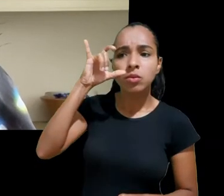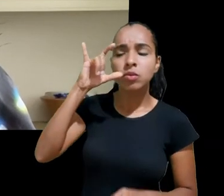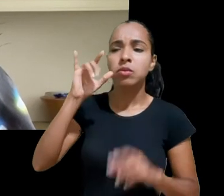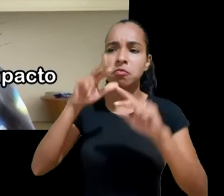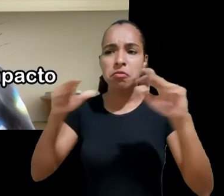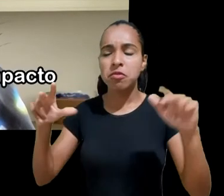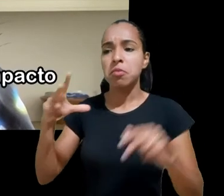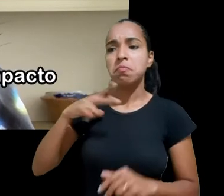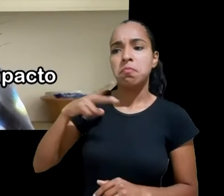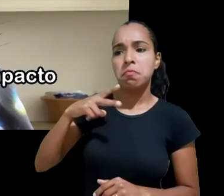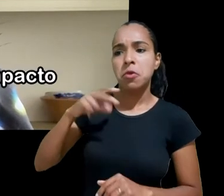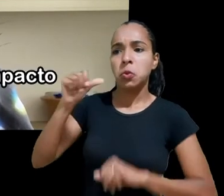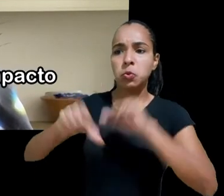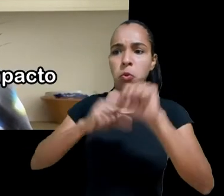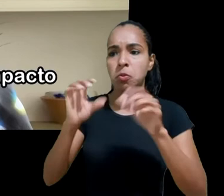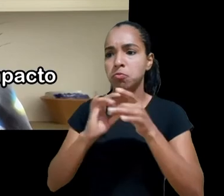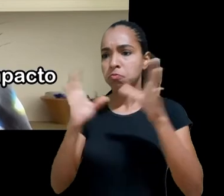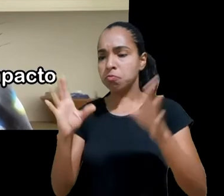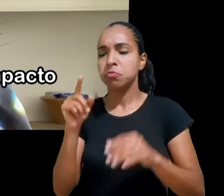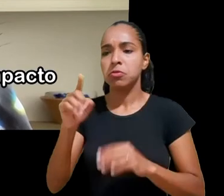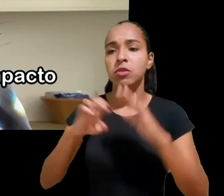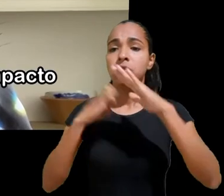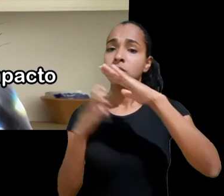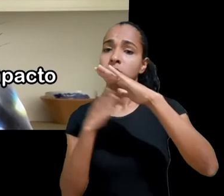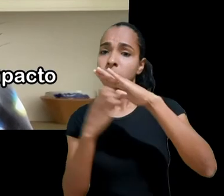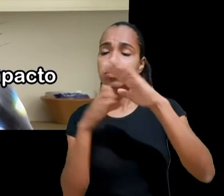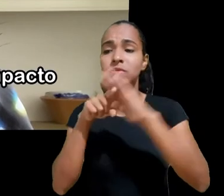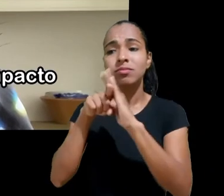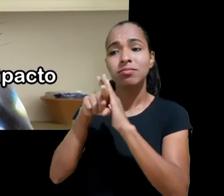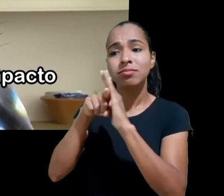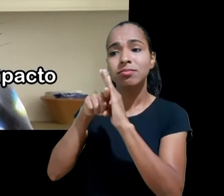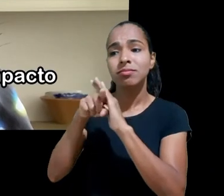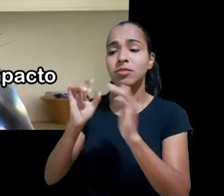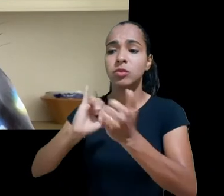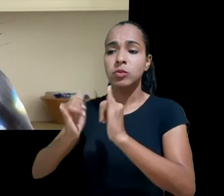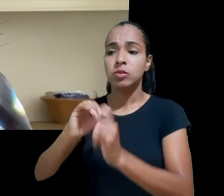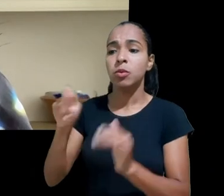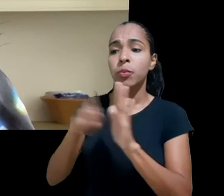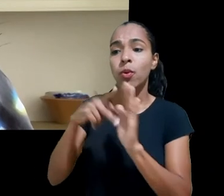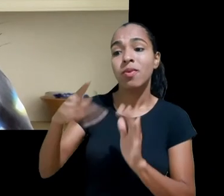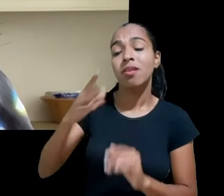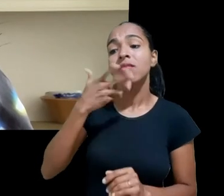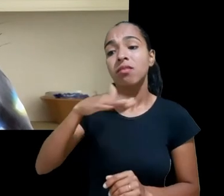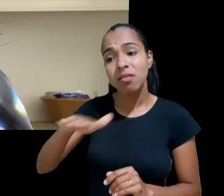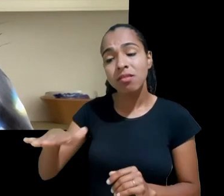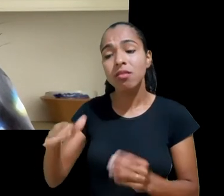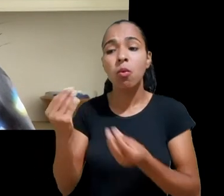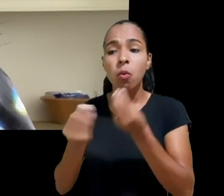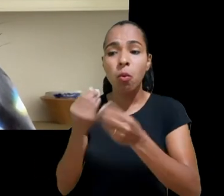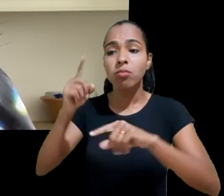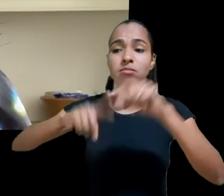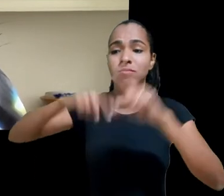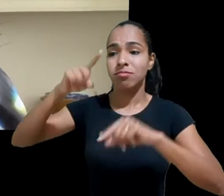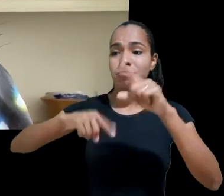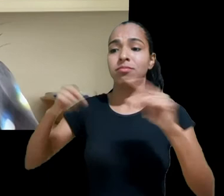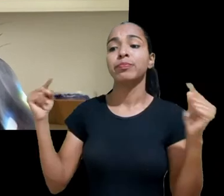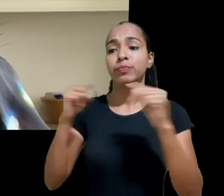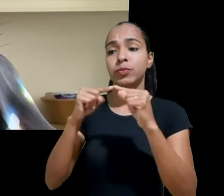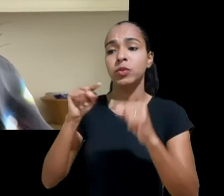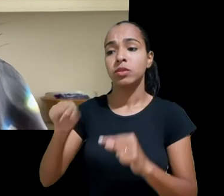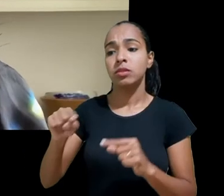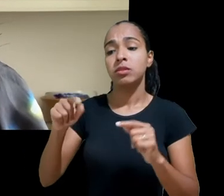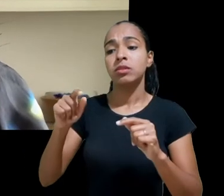changes like companies being required to do data protection impact assessments for children or to build age appropriate products in the first place